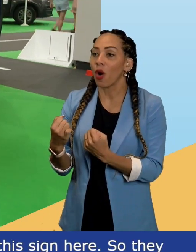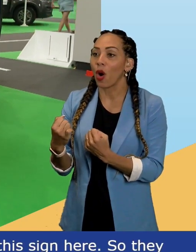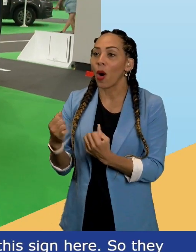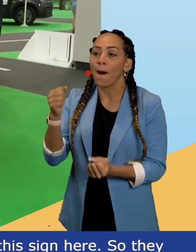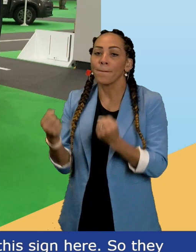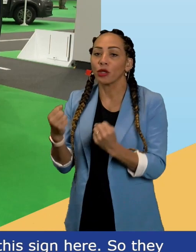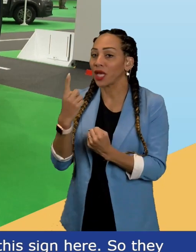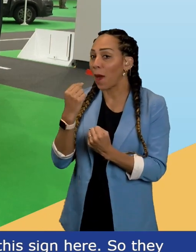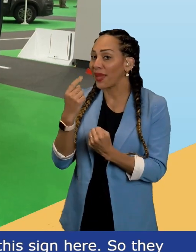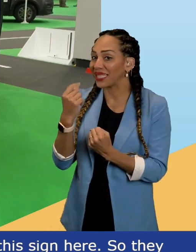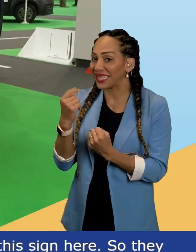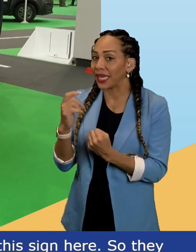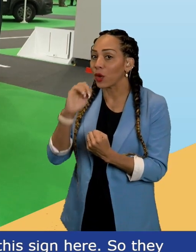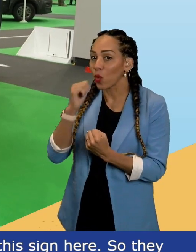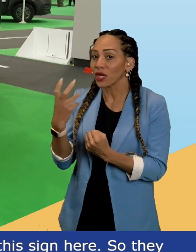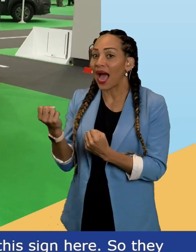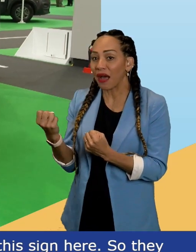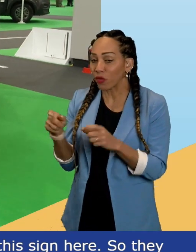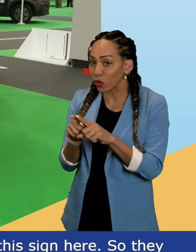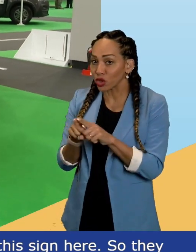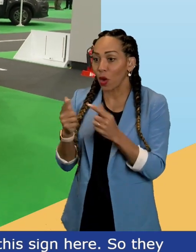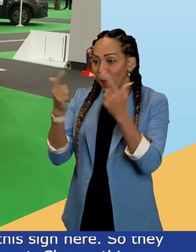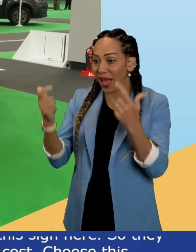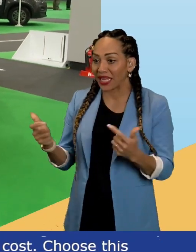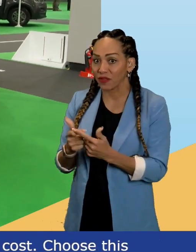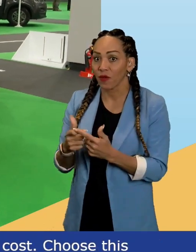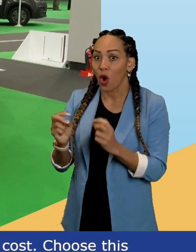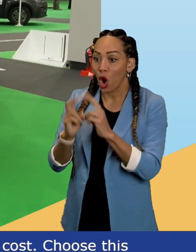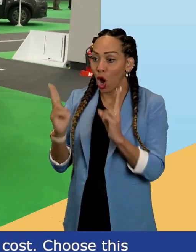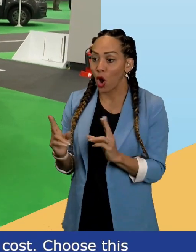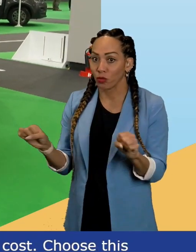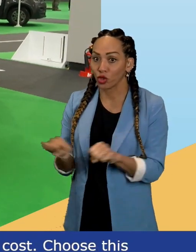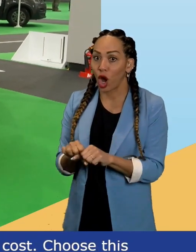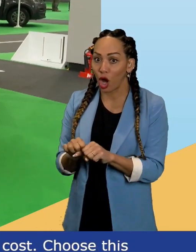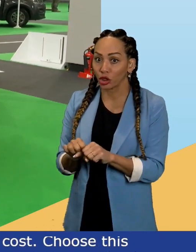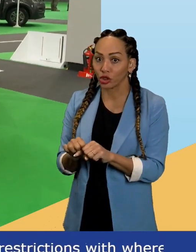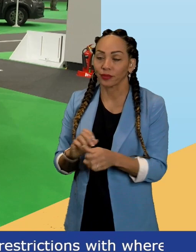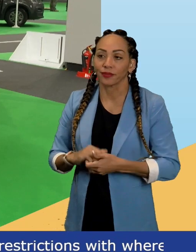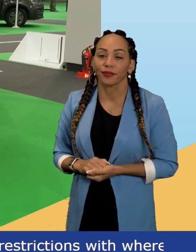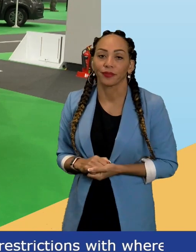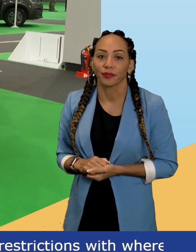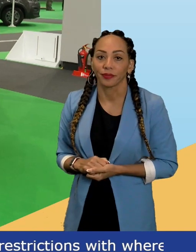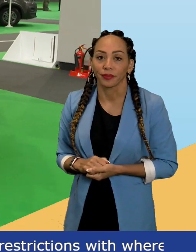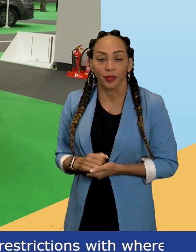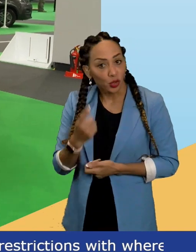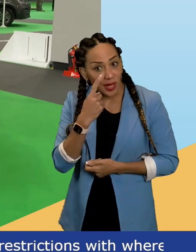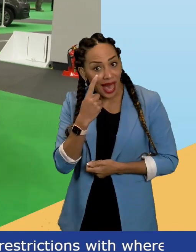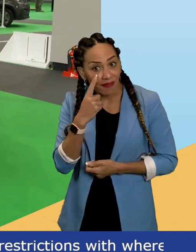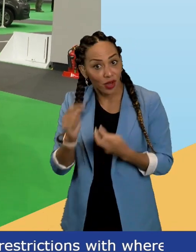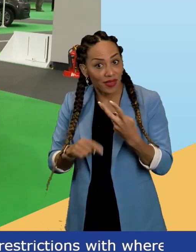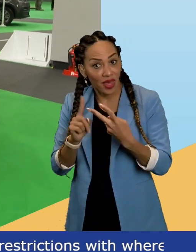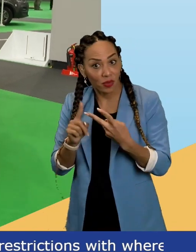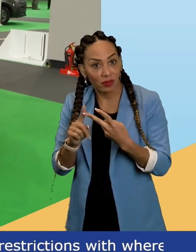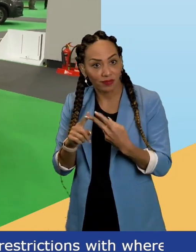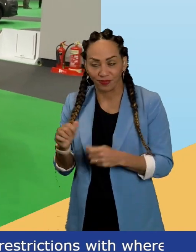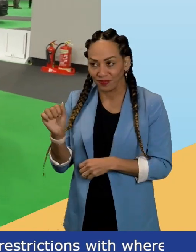would come with a home charger fully installed, so you could charge at home. Great stuff. Well, should we go and take a look at the other one? Absolutely, it's I'll a follow short you, sir.